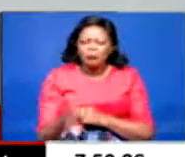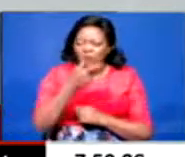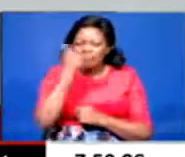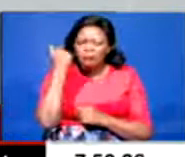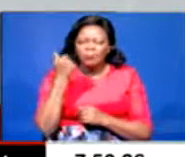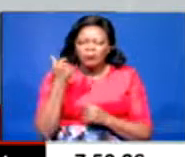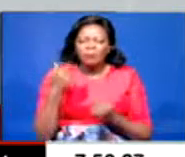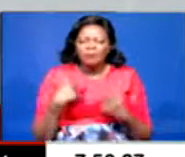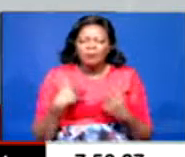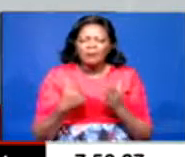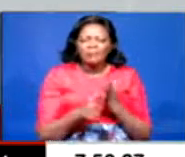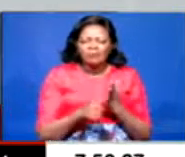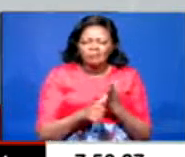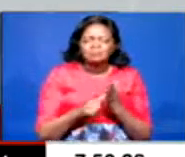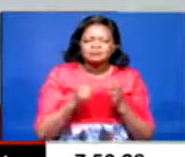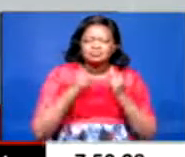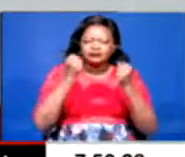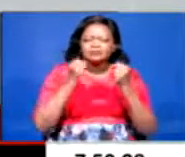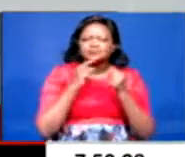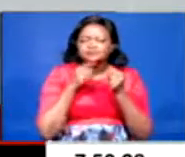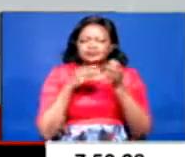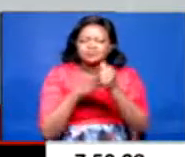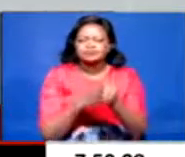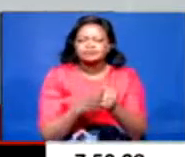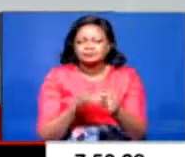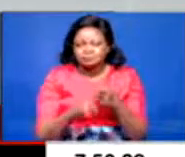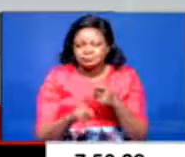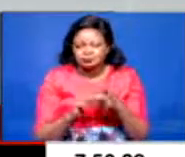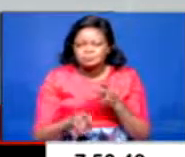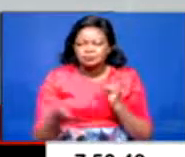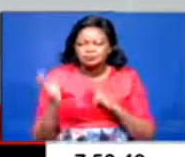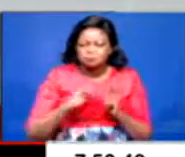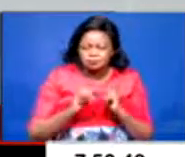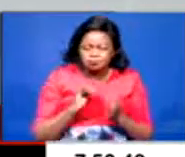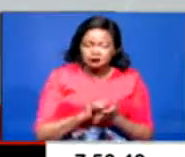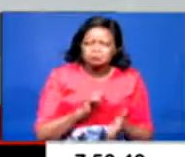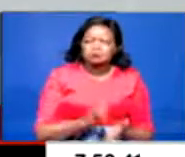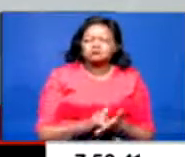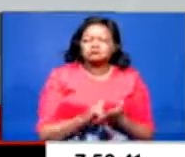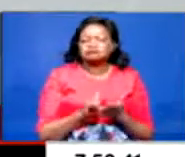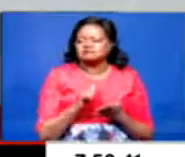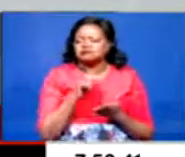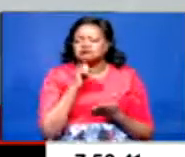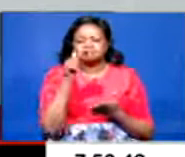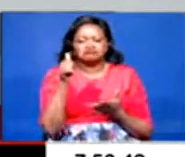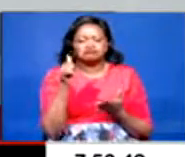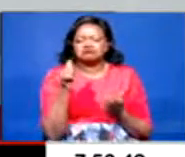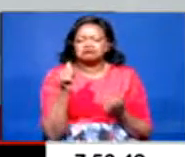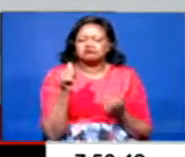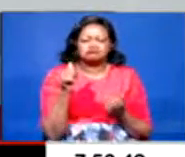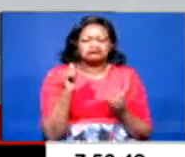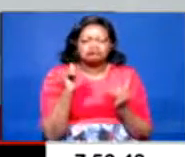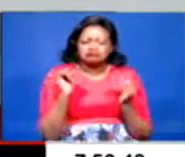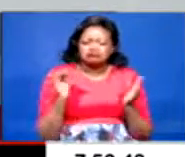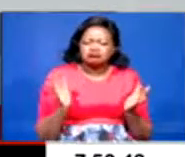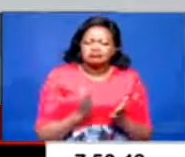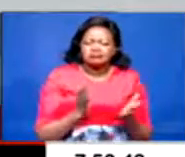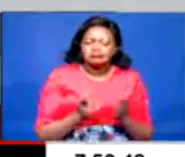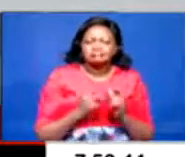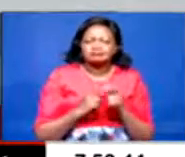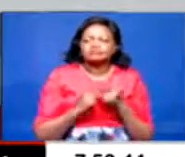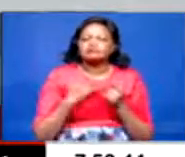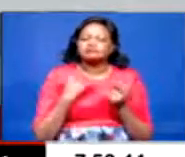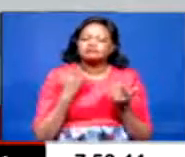had the problem of strongman leadership, we have the problem of elections that are also not too encouraging, so they're also looking to us to lead the